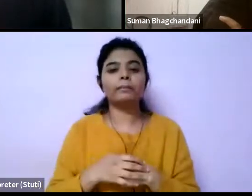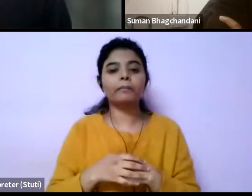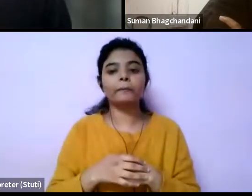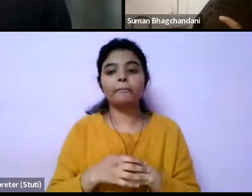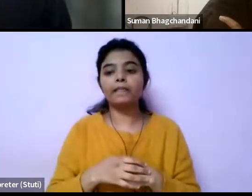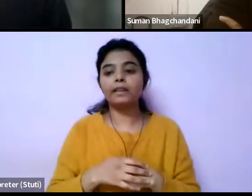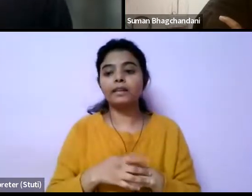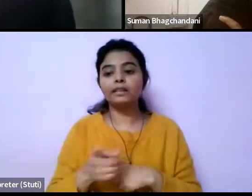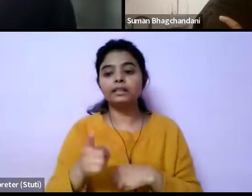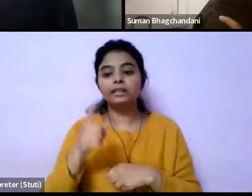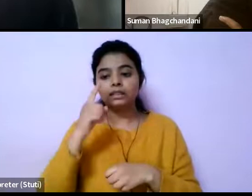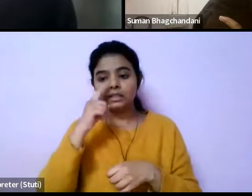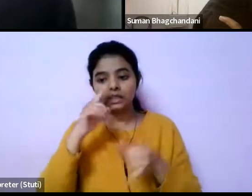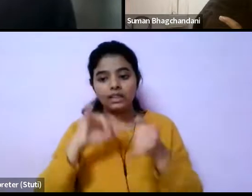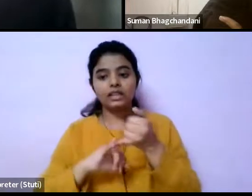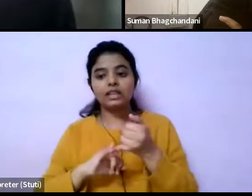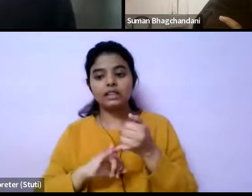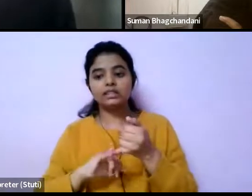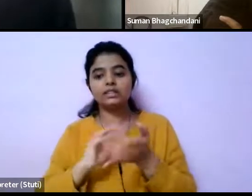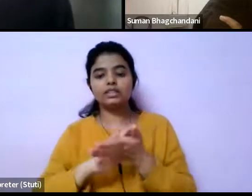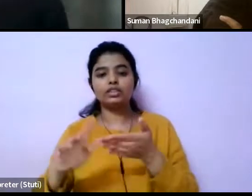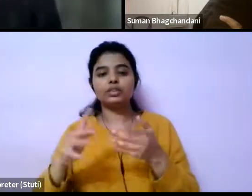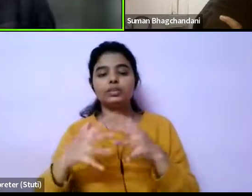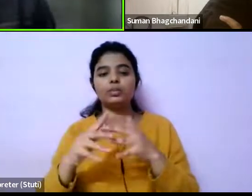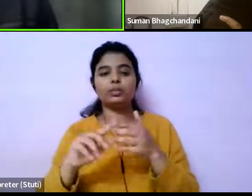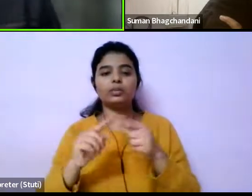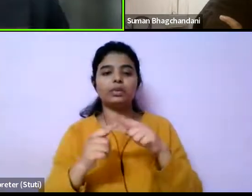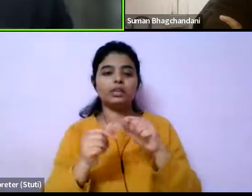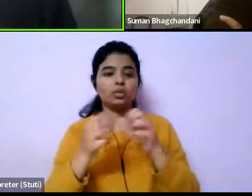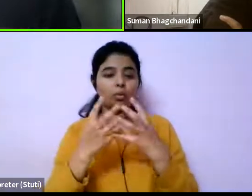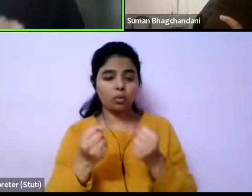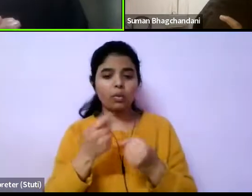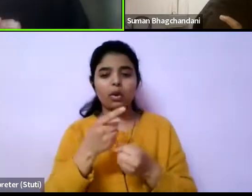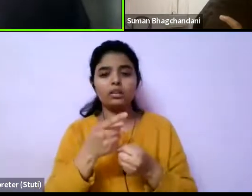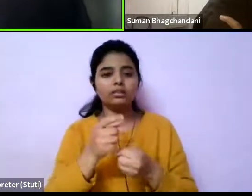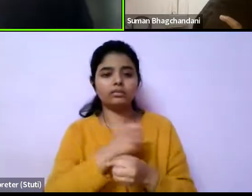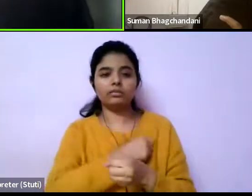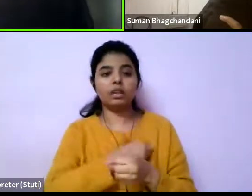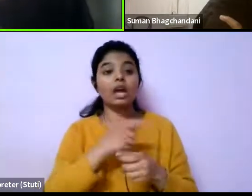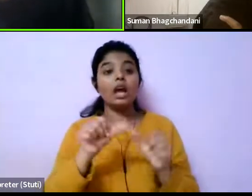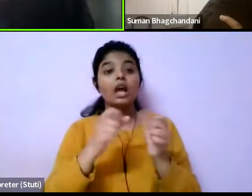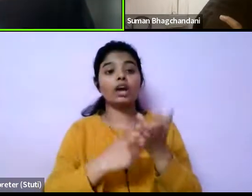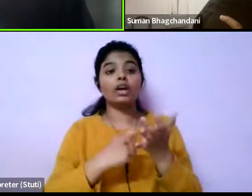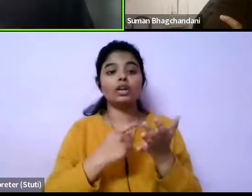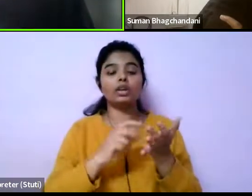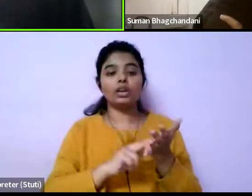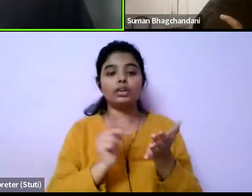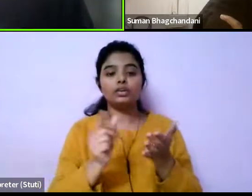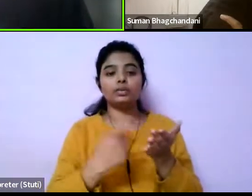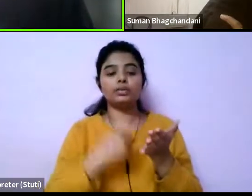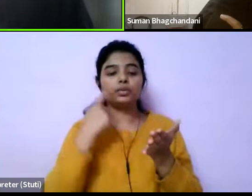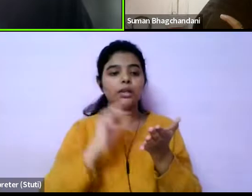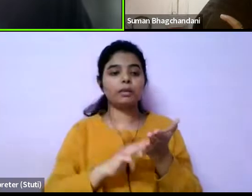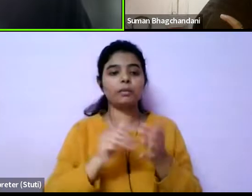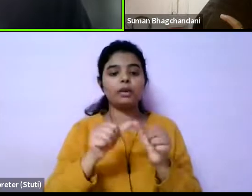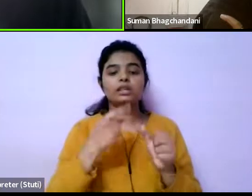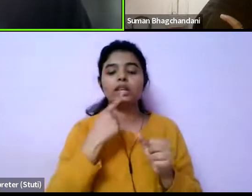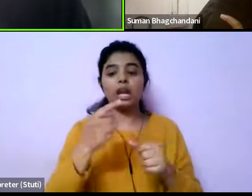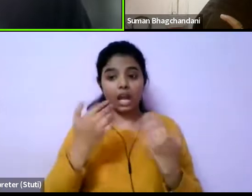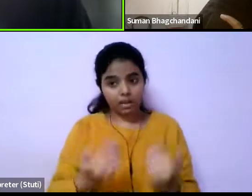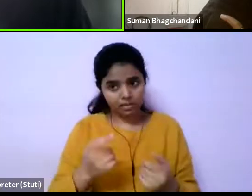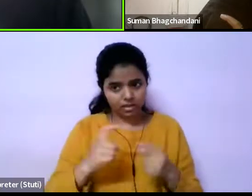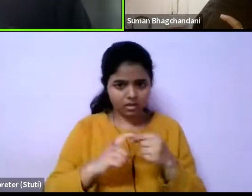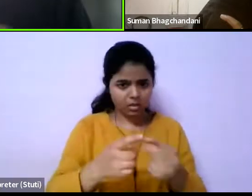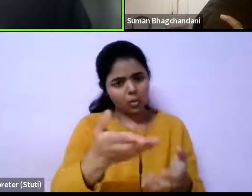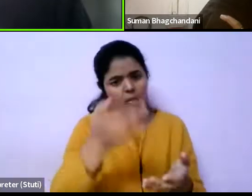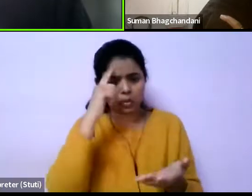Bani. You can take it now or leave it for the end. Okay, Andrima. So if there are any questions, I think